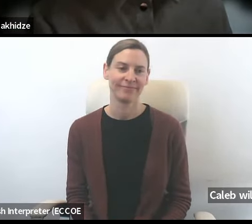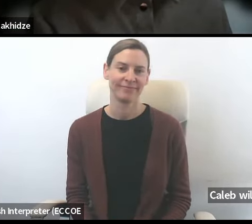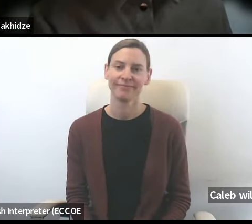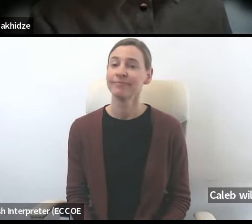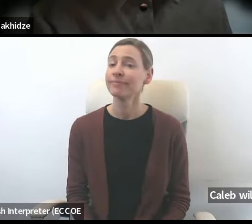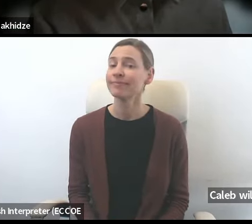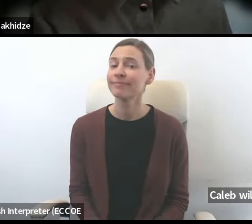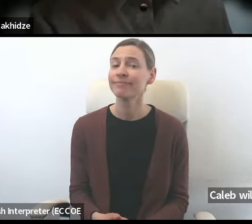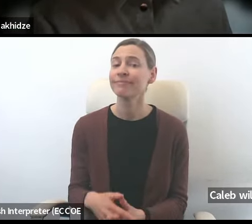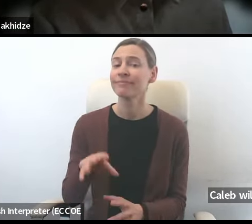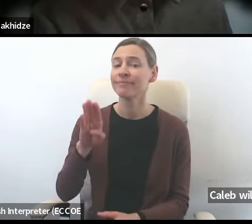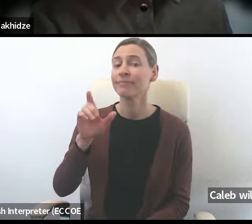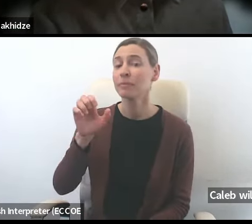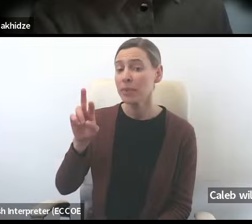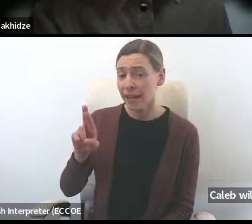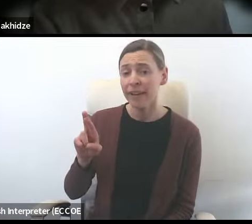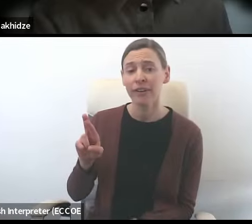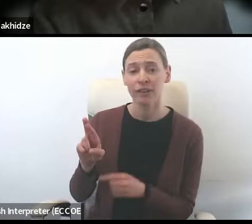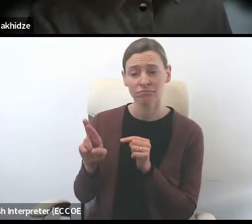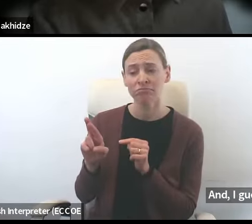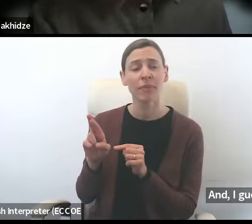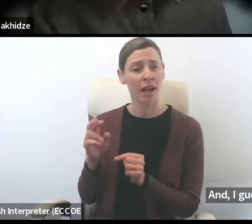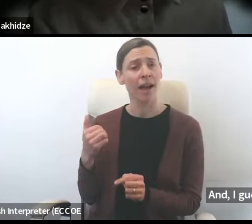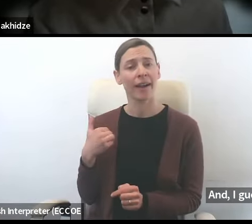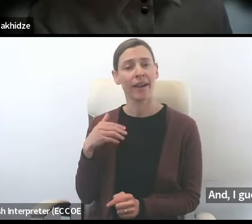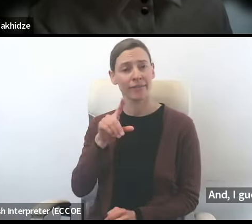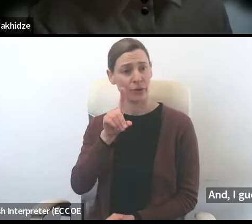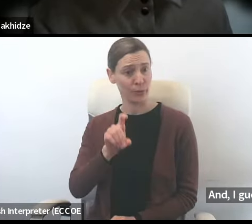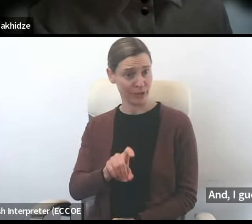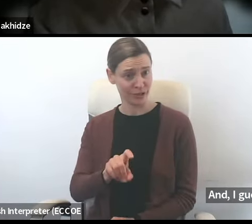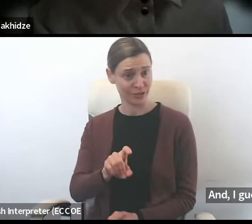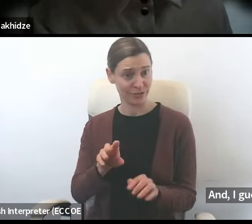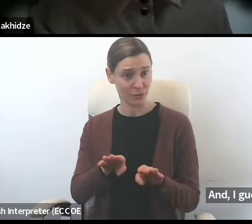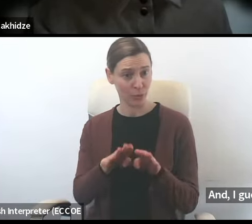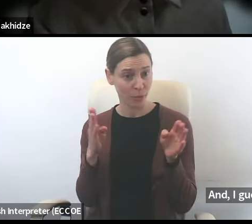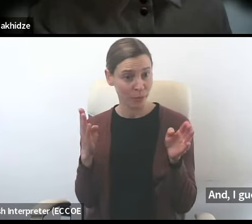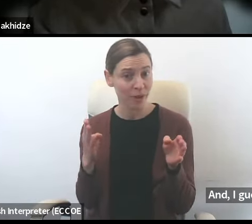And I guess I have a question to start, if that's okay.